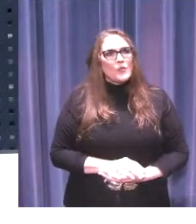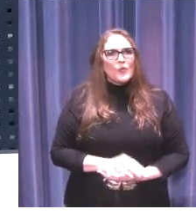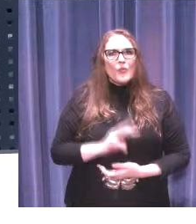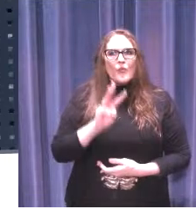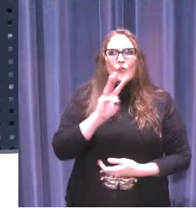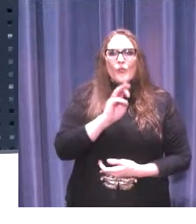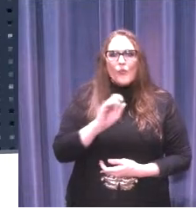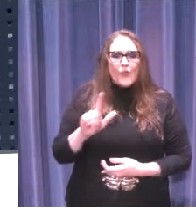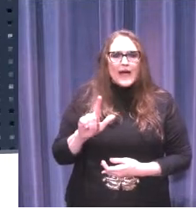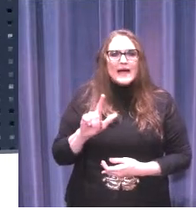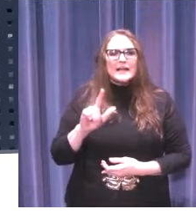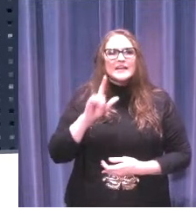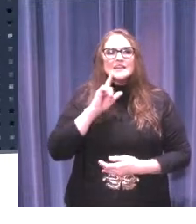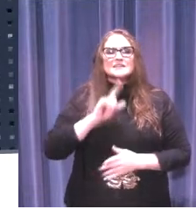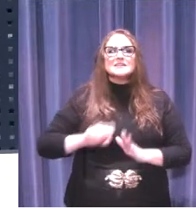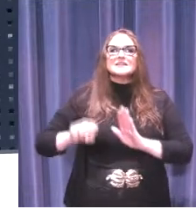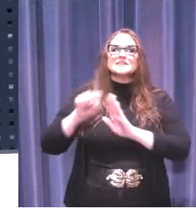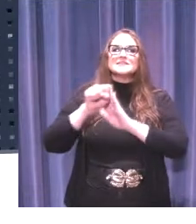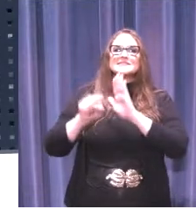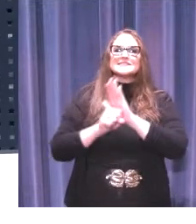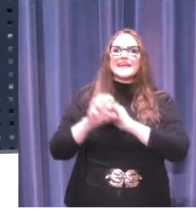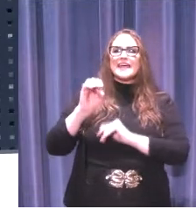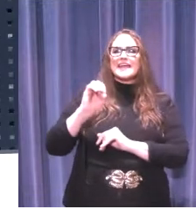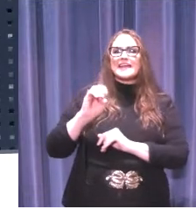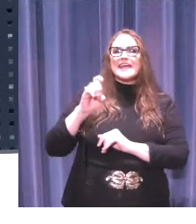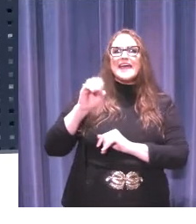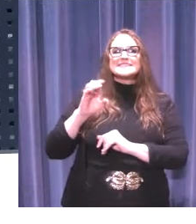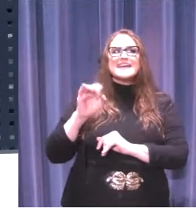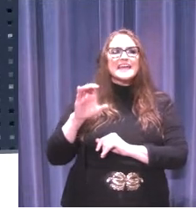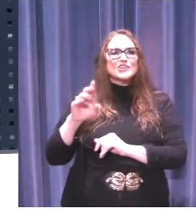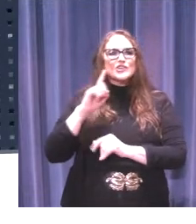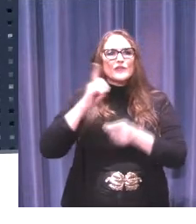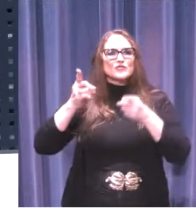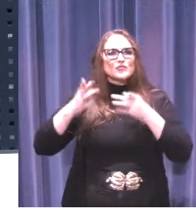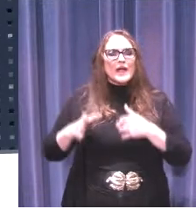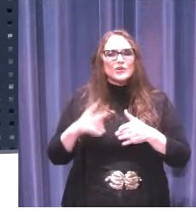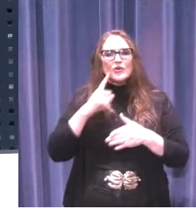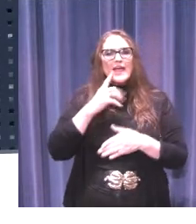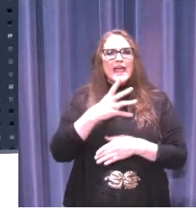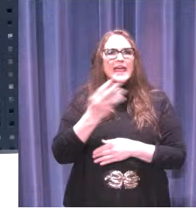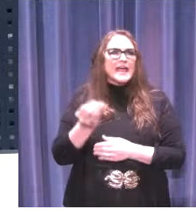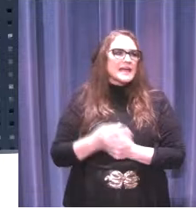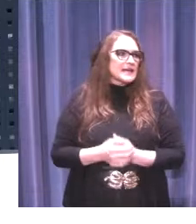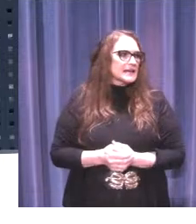Well, it was the state executive director, and I trust,